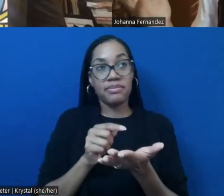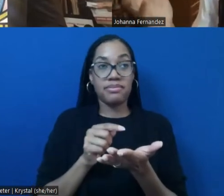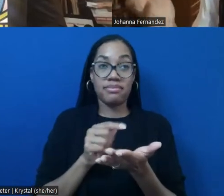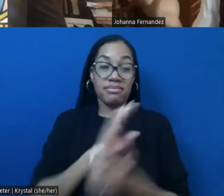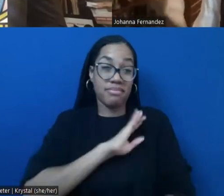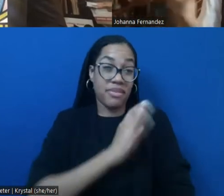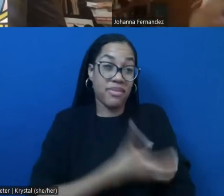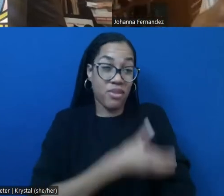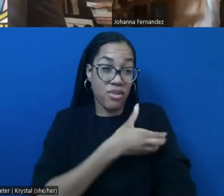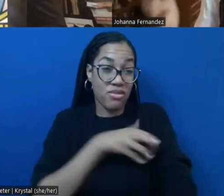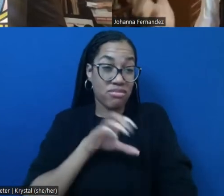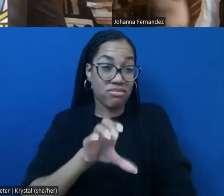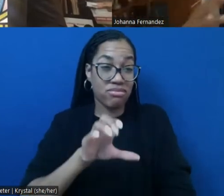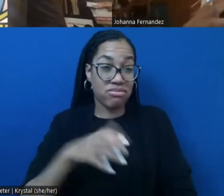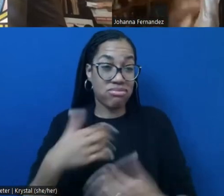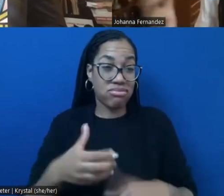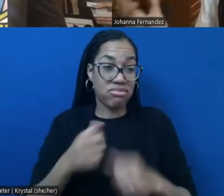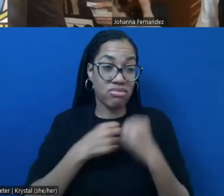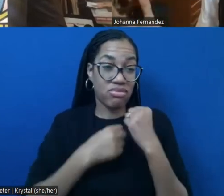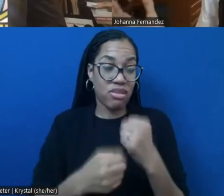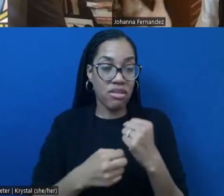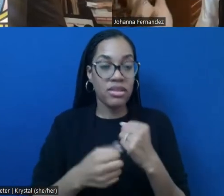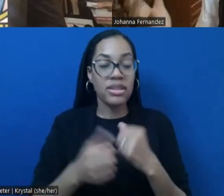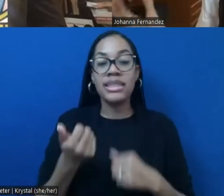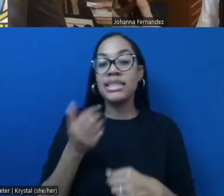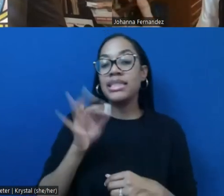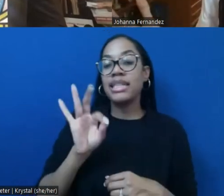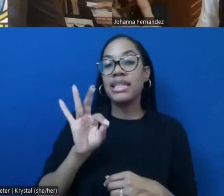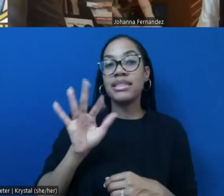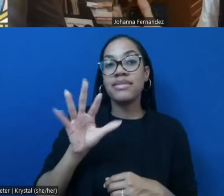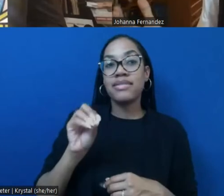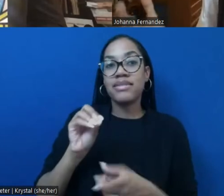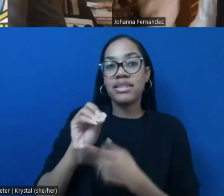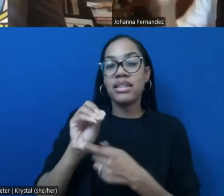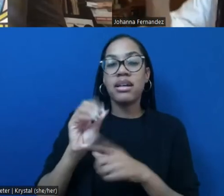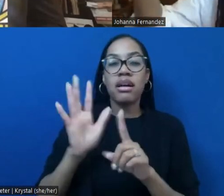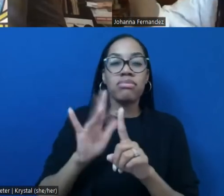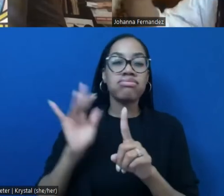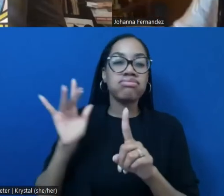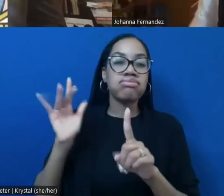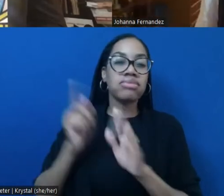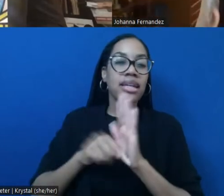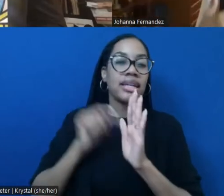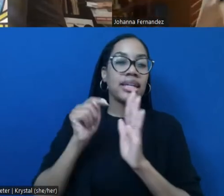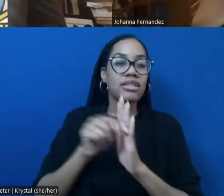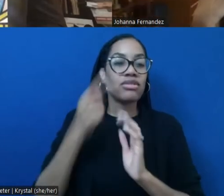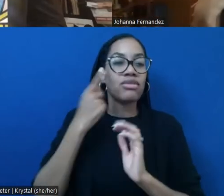powerful. The 1950s are the golden age of American capitalism. And